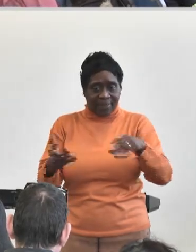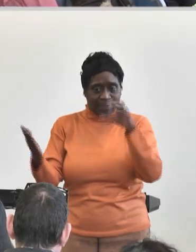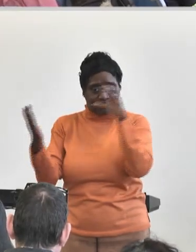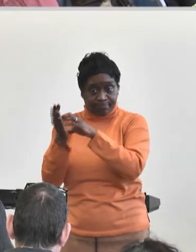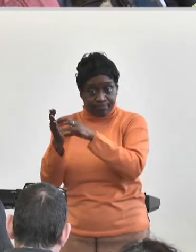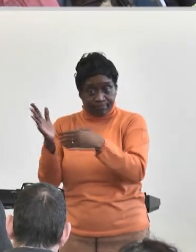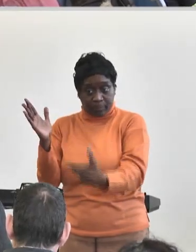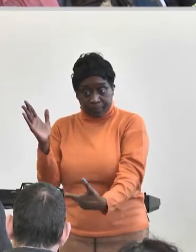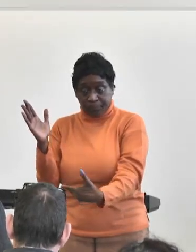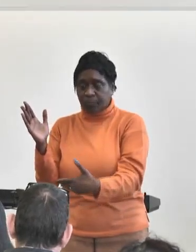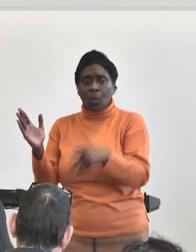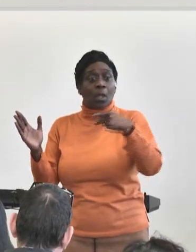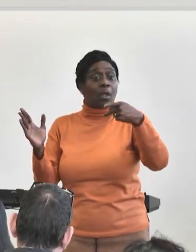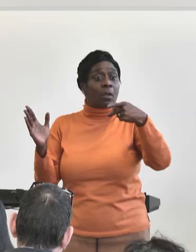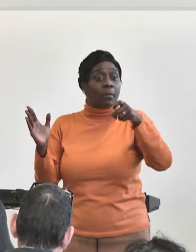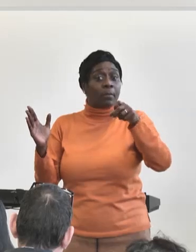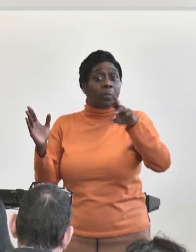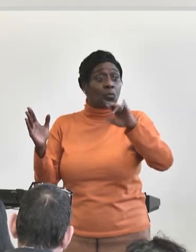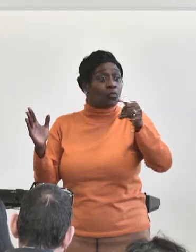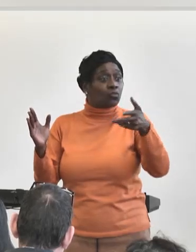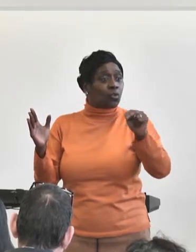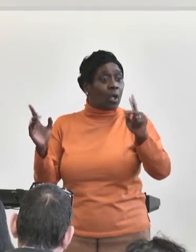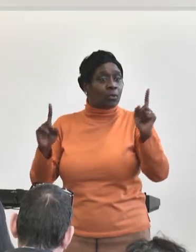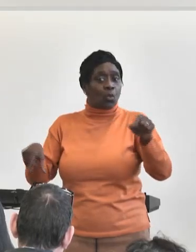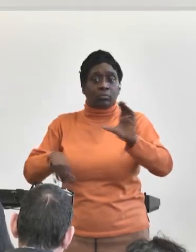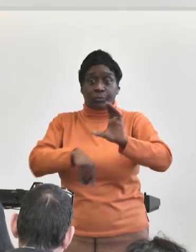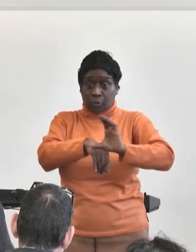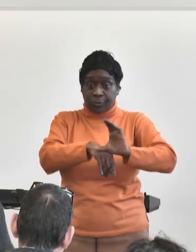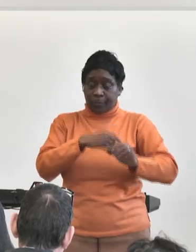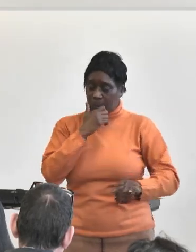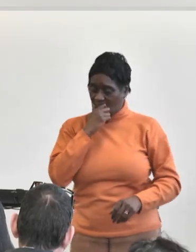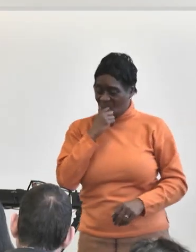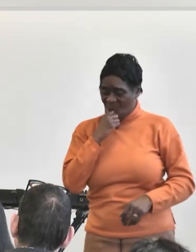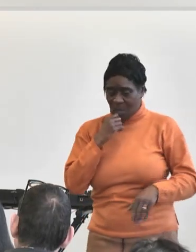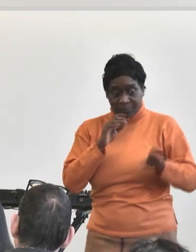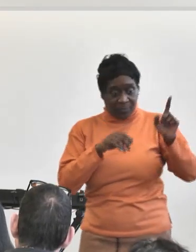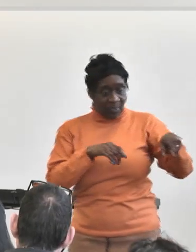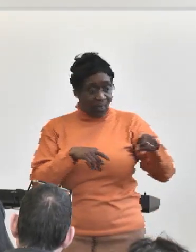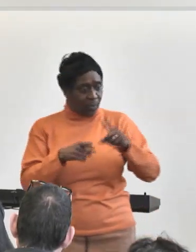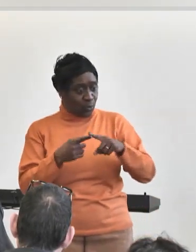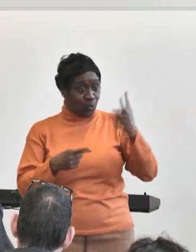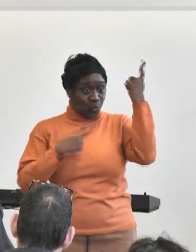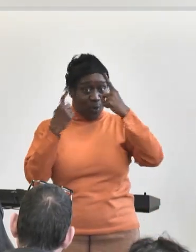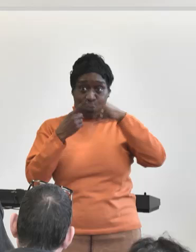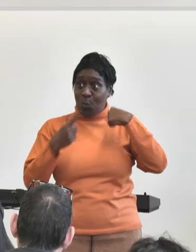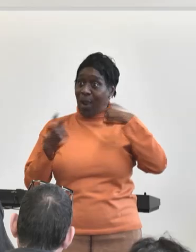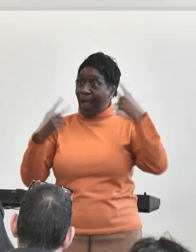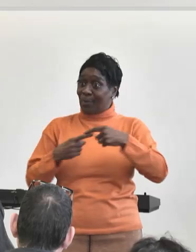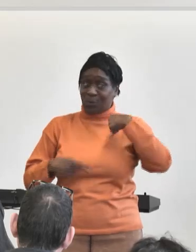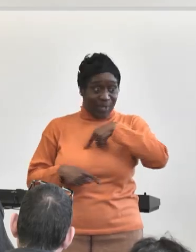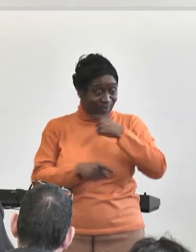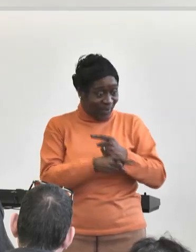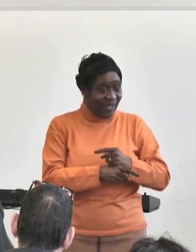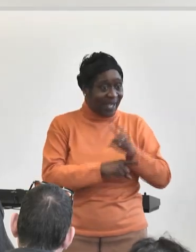lo que pasó aquí. Peter and John go to the church, Pedro y Juan van a la iglesia, say, hey, you've been wondering where we were? ¿Hacen preguntado dónde